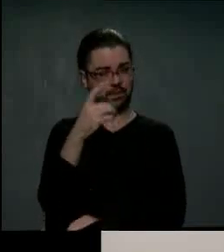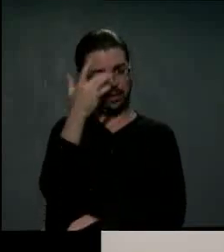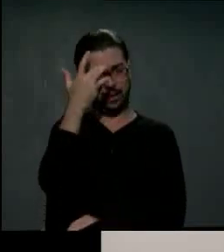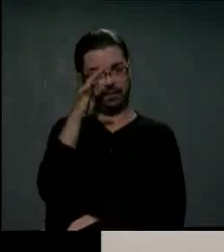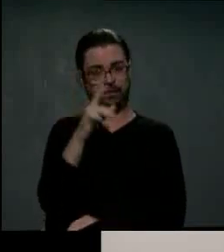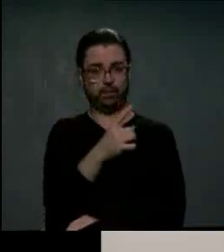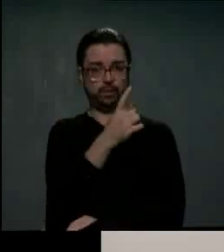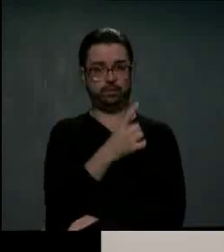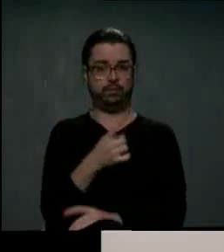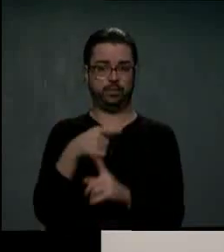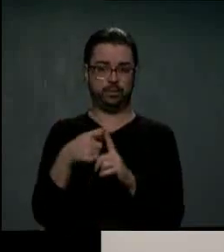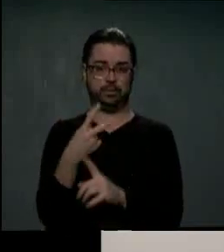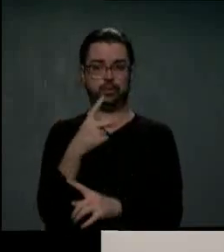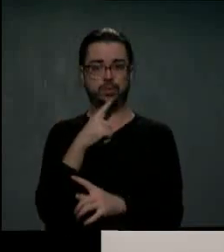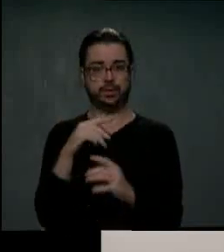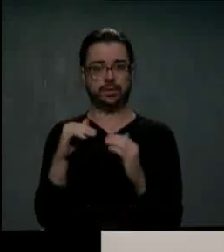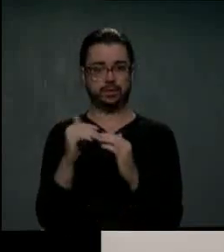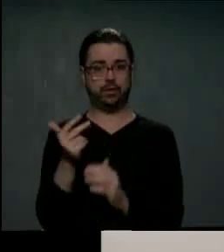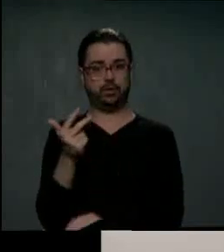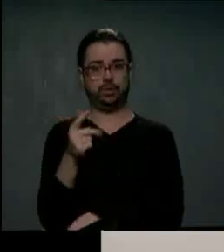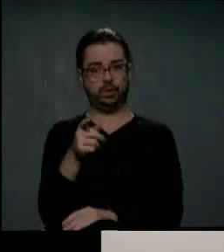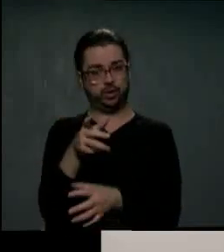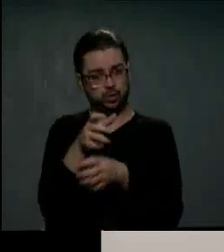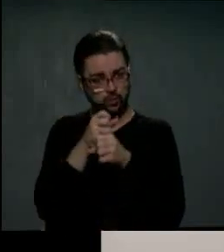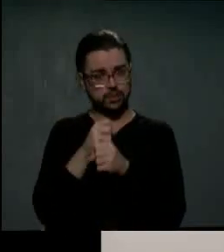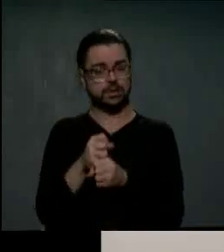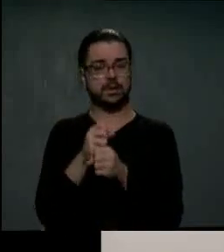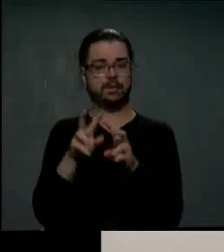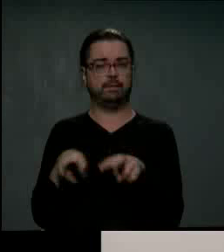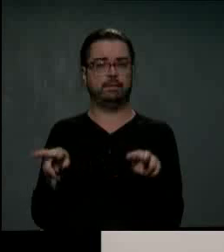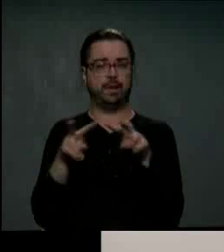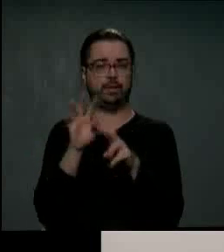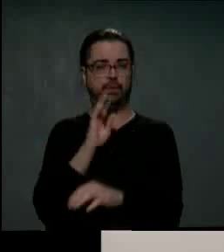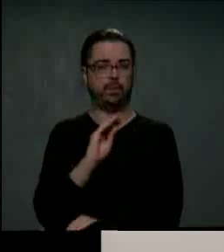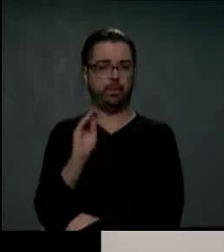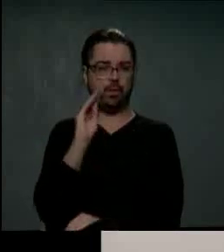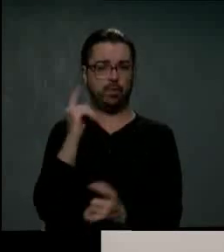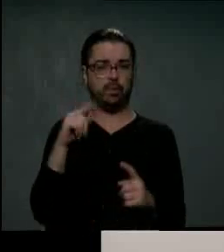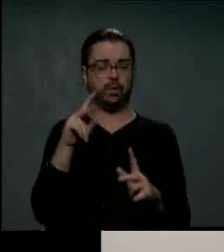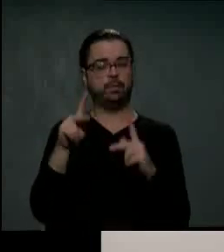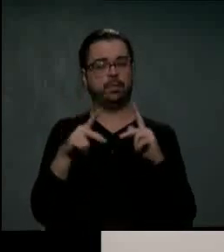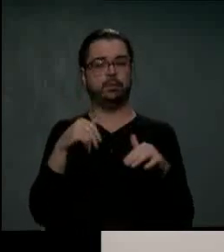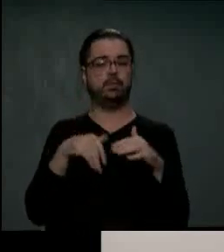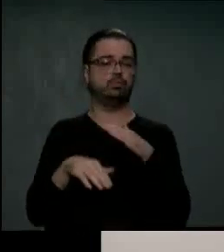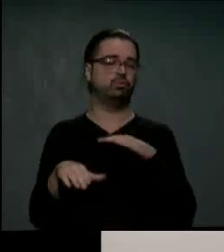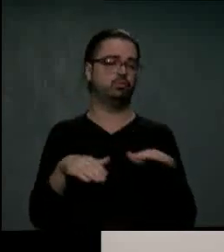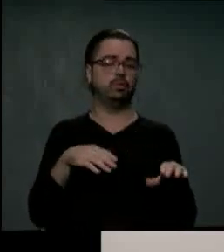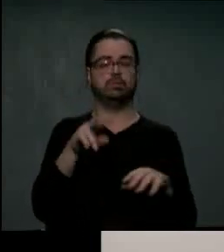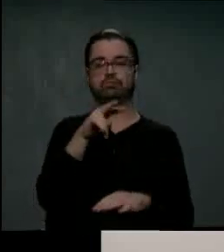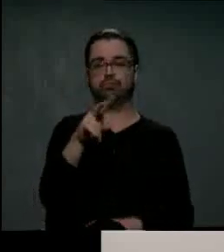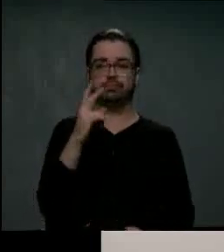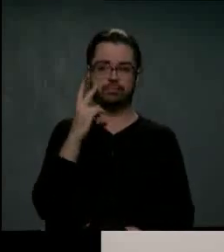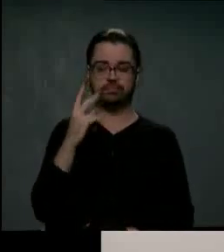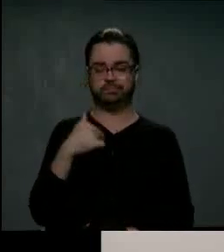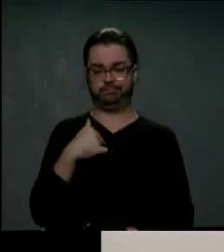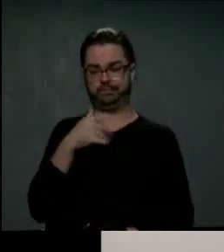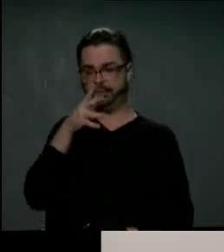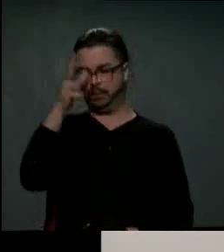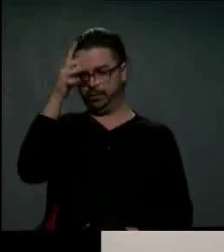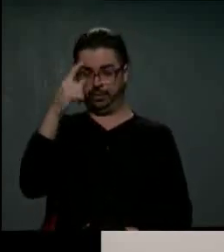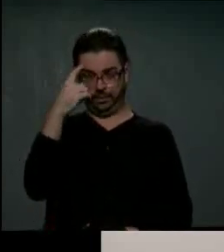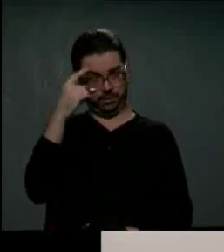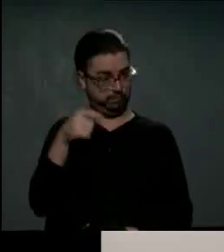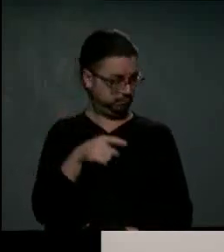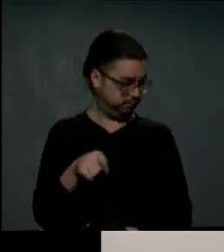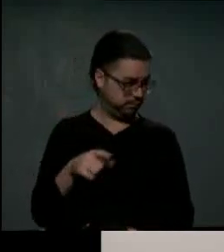know, 1 + 2 is 3. You know, you get valuable homes. When people go to neighborhoods and they're looking and their parents and they're thinking, okay, is this a